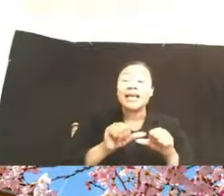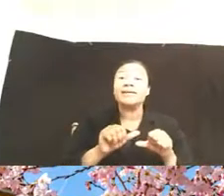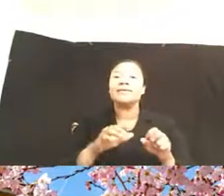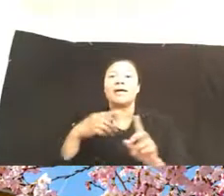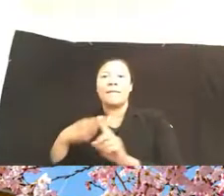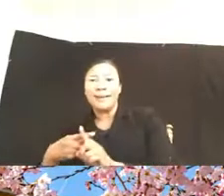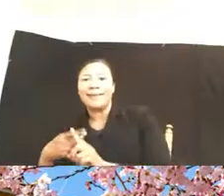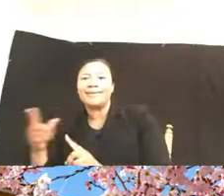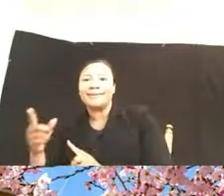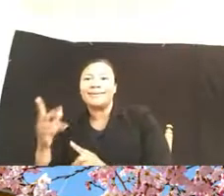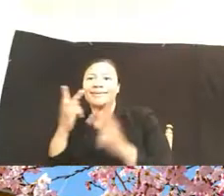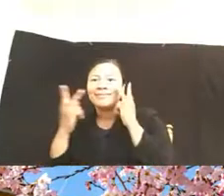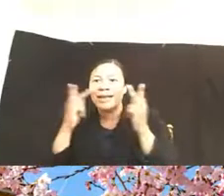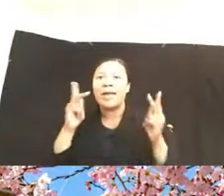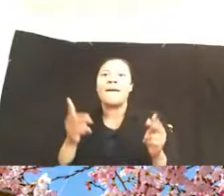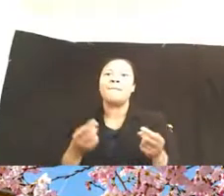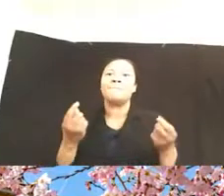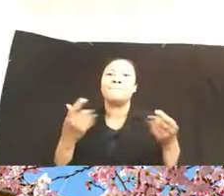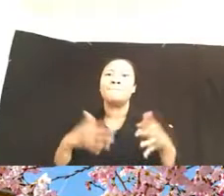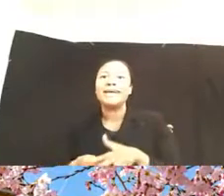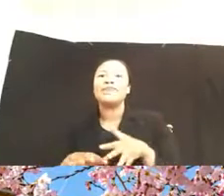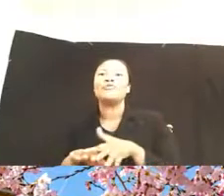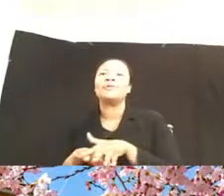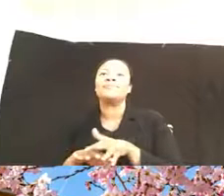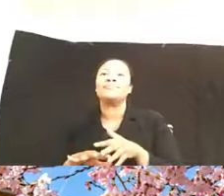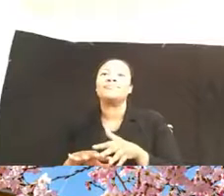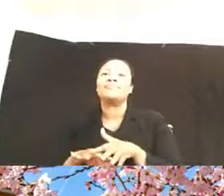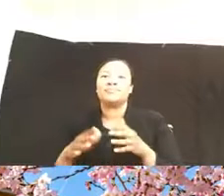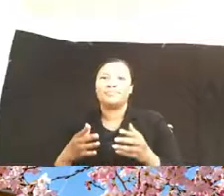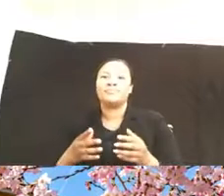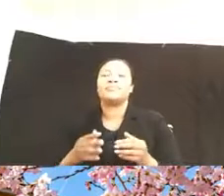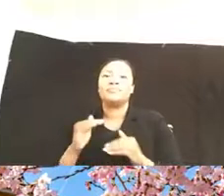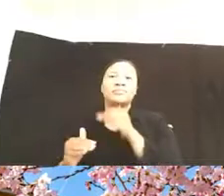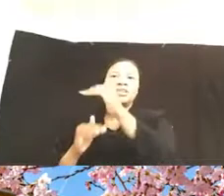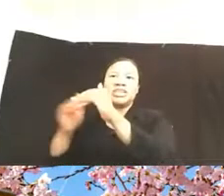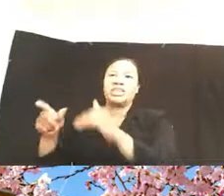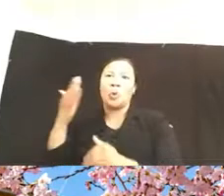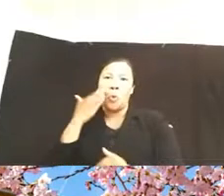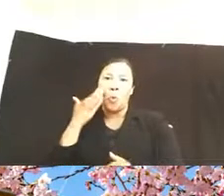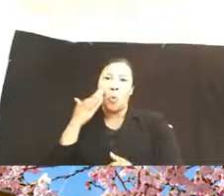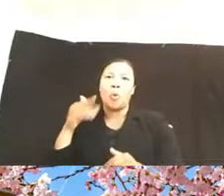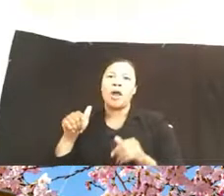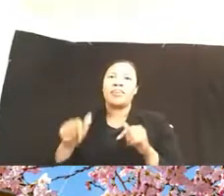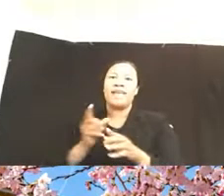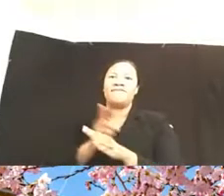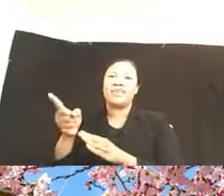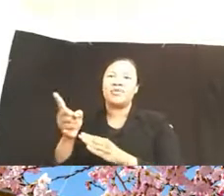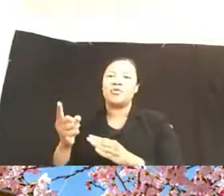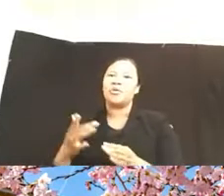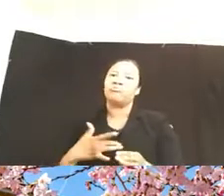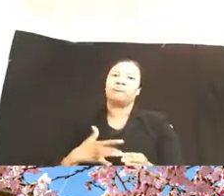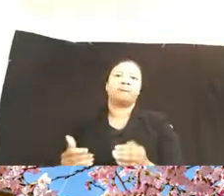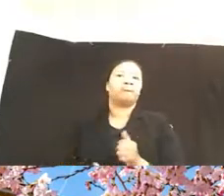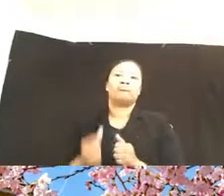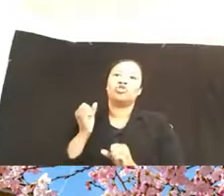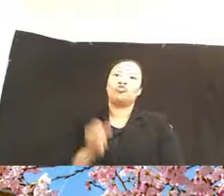IR. Kia knew that she would take on a predominantly white male field of study, that at that